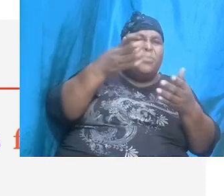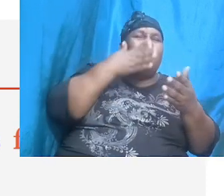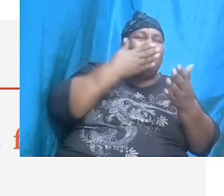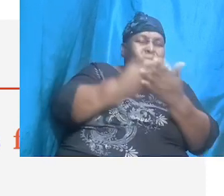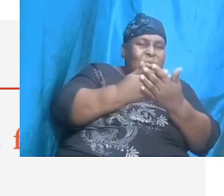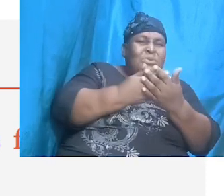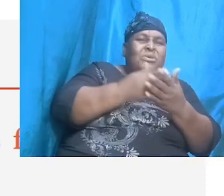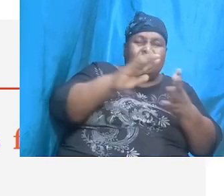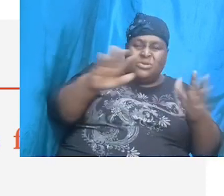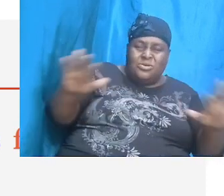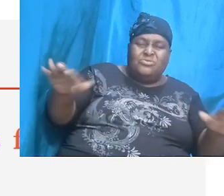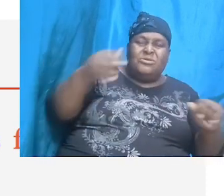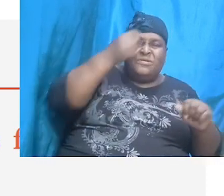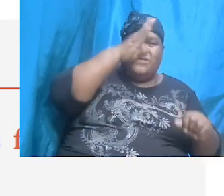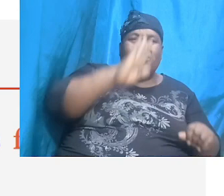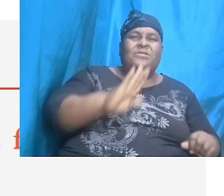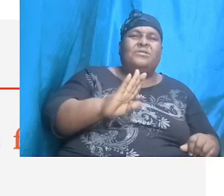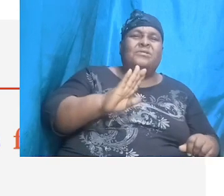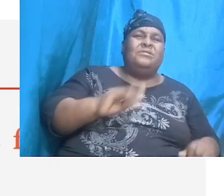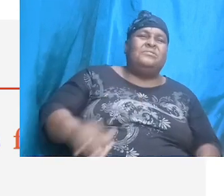God.